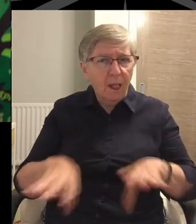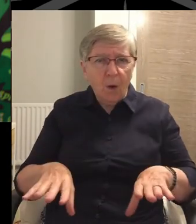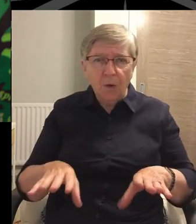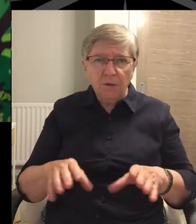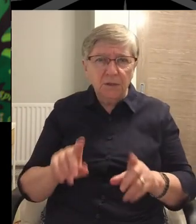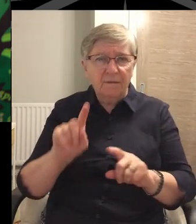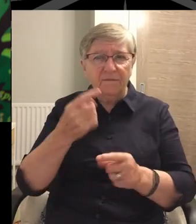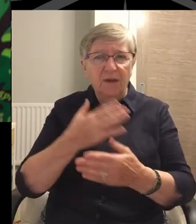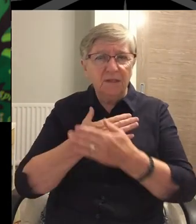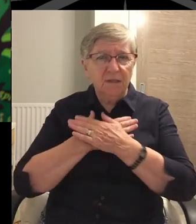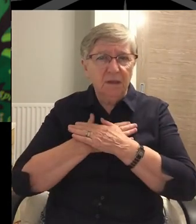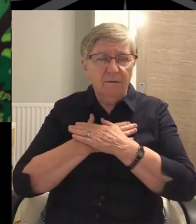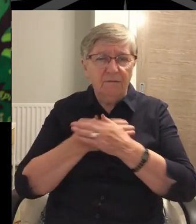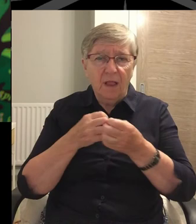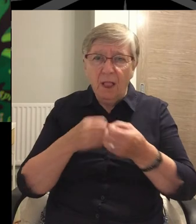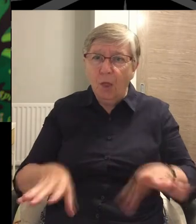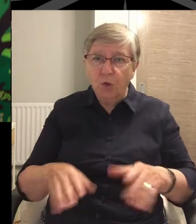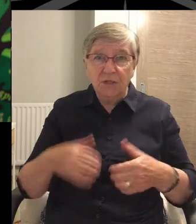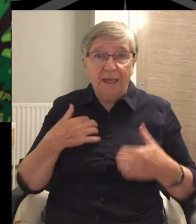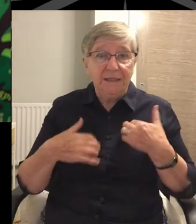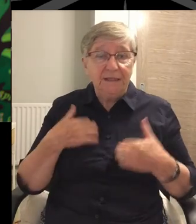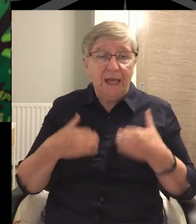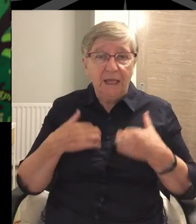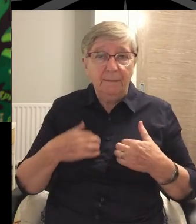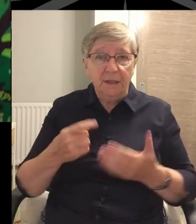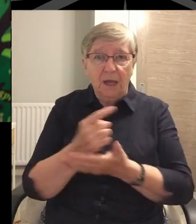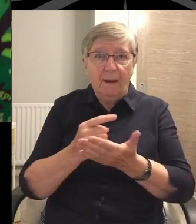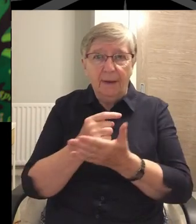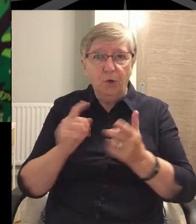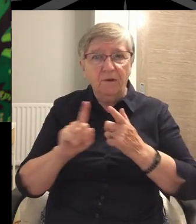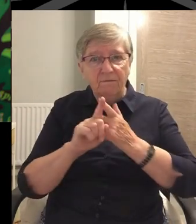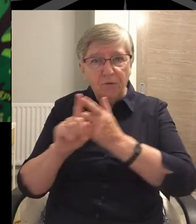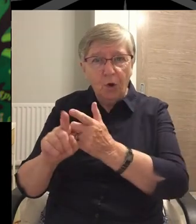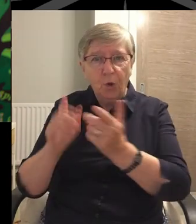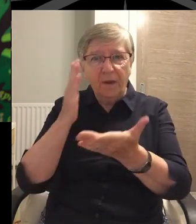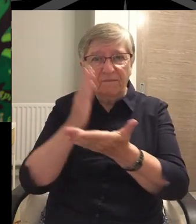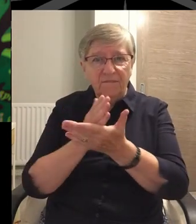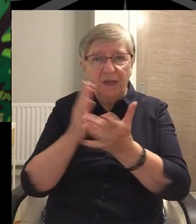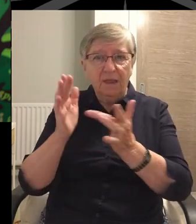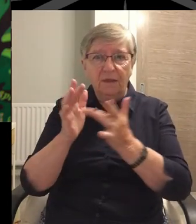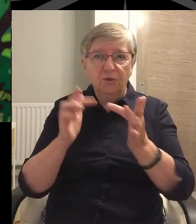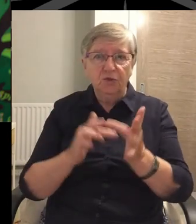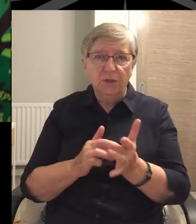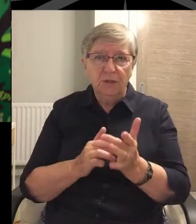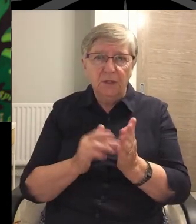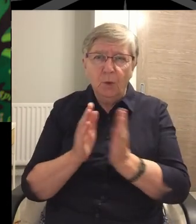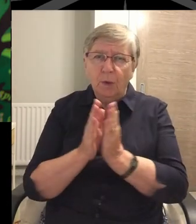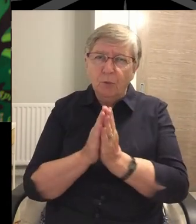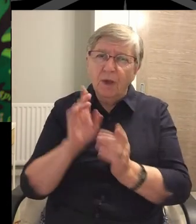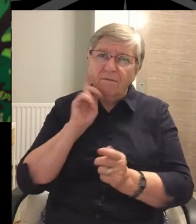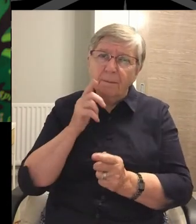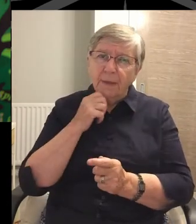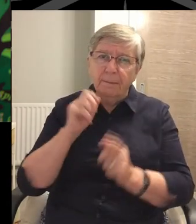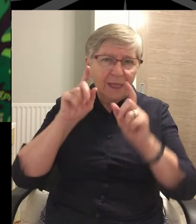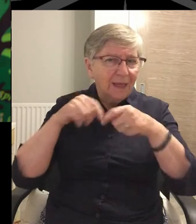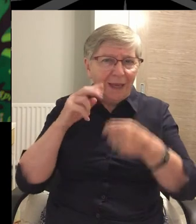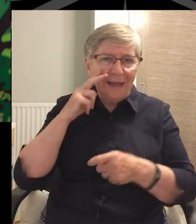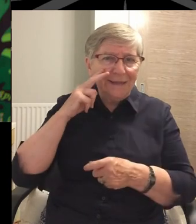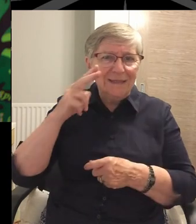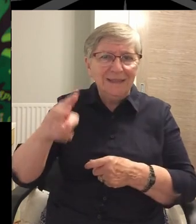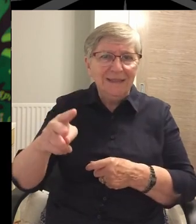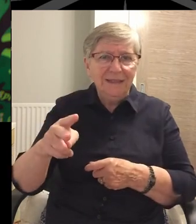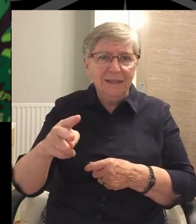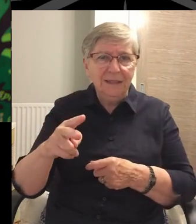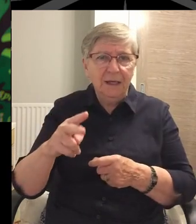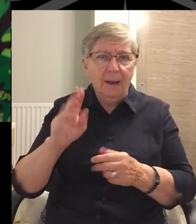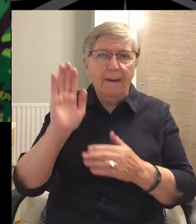and lost the excitement of faith in Christ. We pray for those who are unable to see beyond the